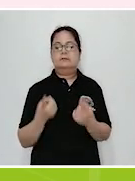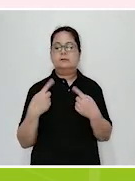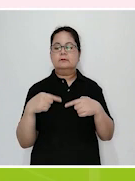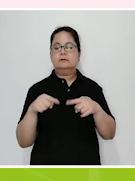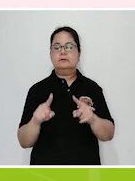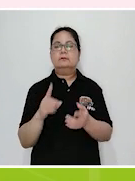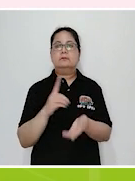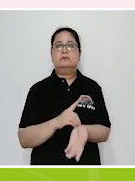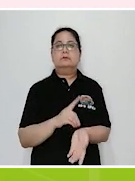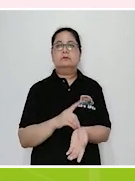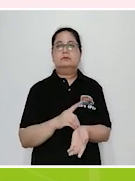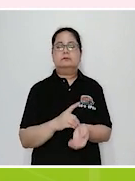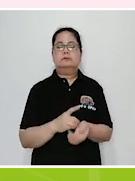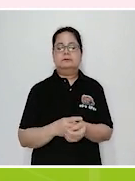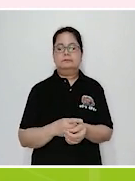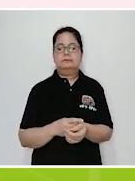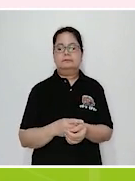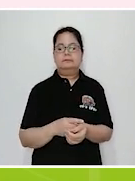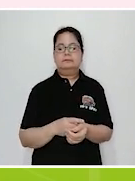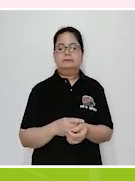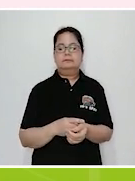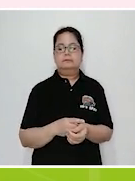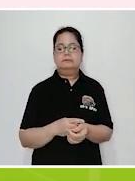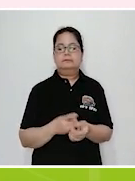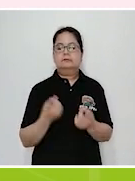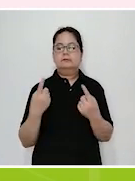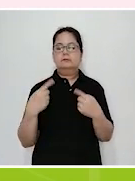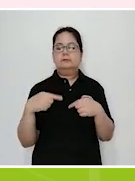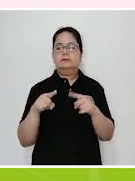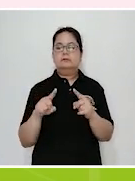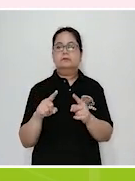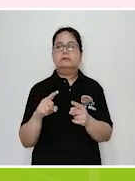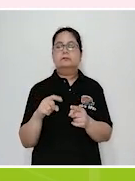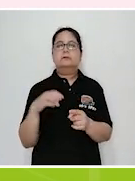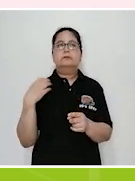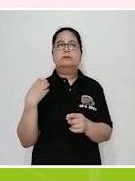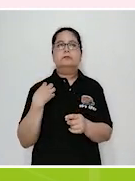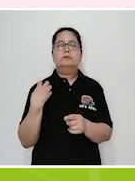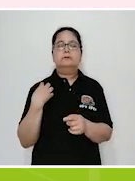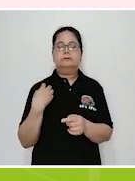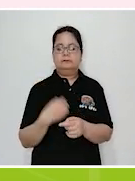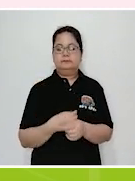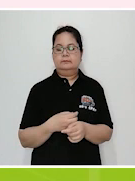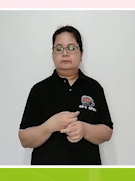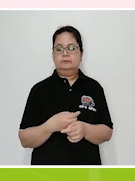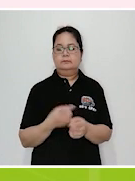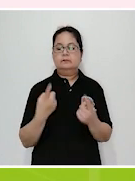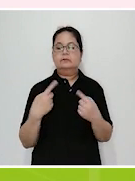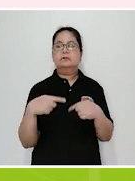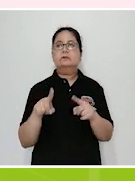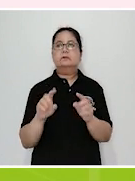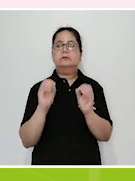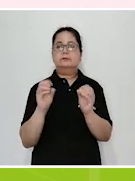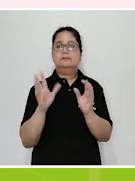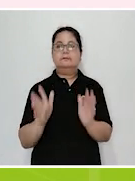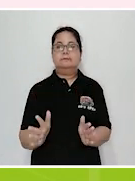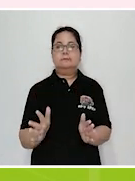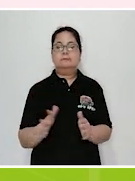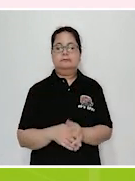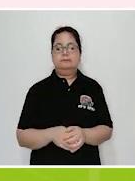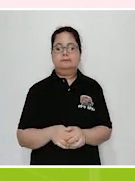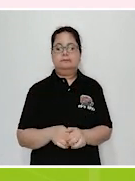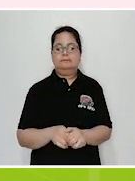She will go to the doctor. She will go to the policeman. She will go to the